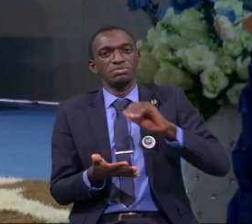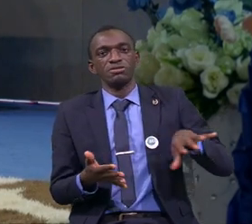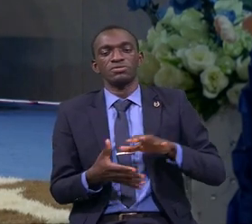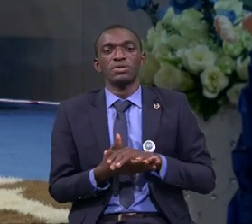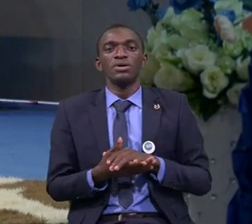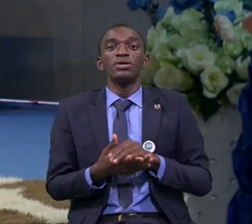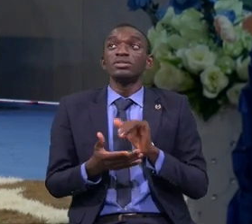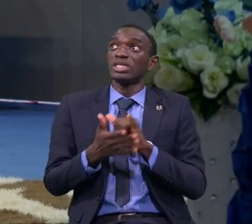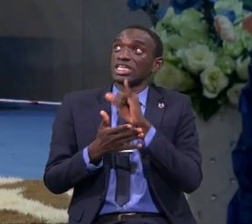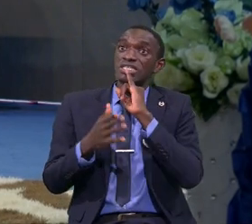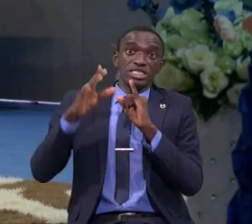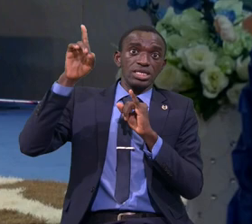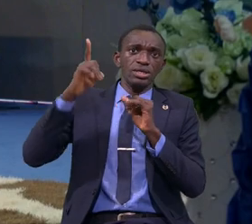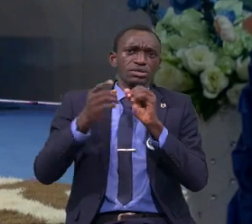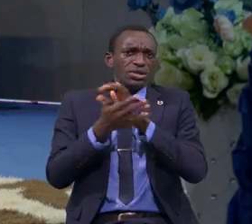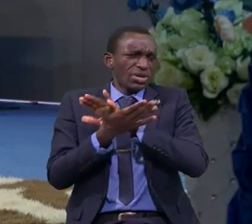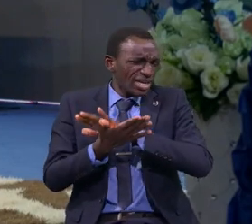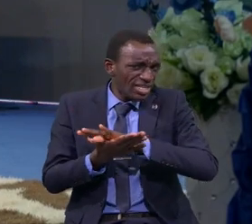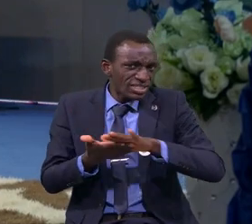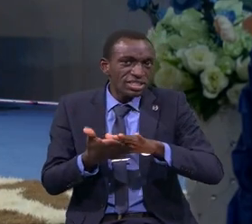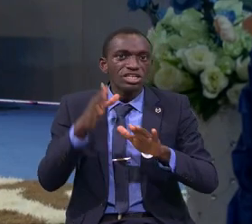That's the cleansing he wants to give us.